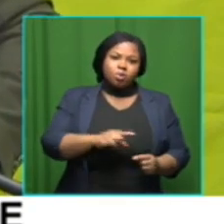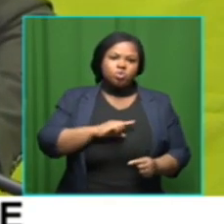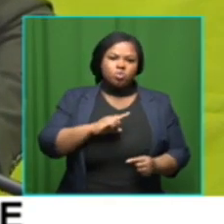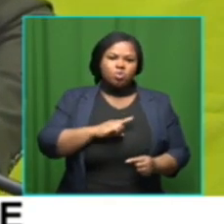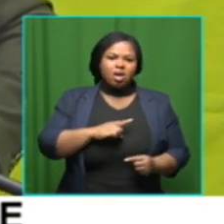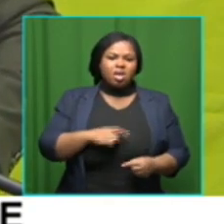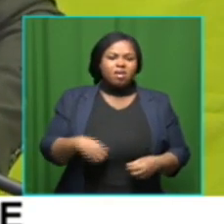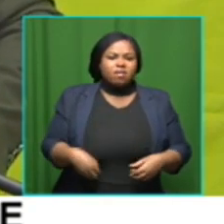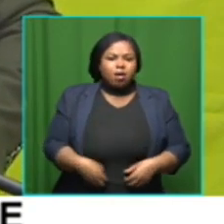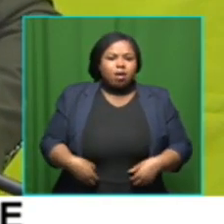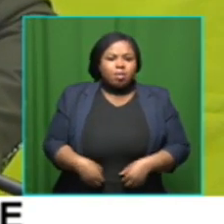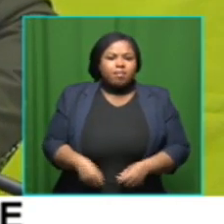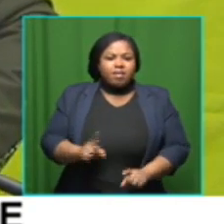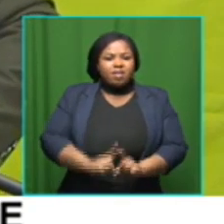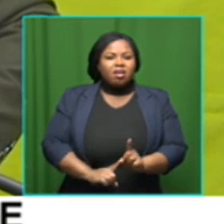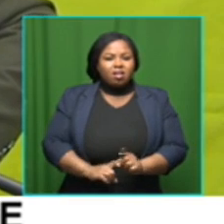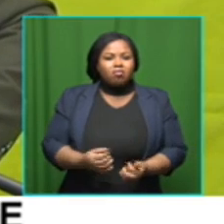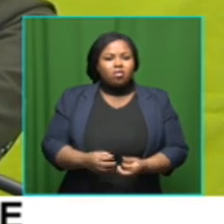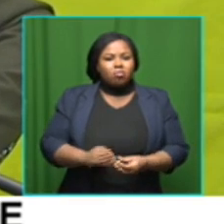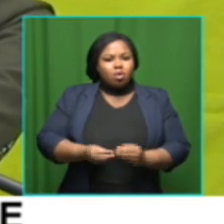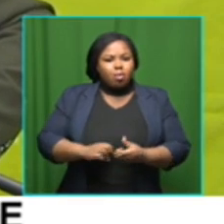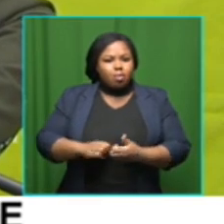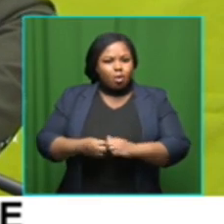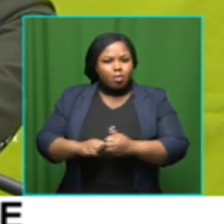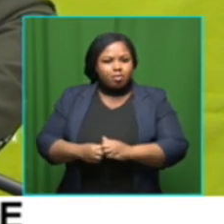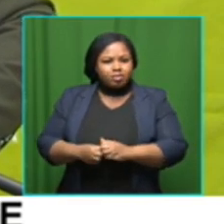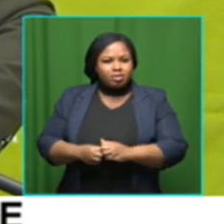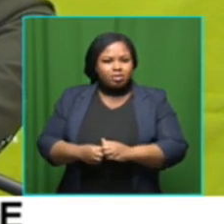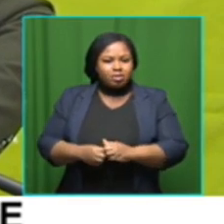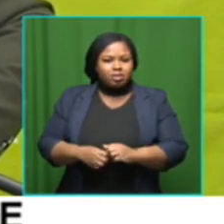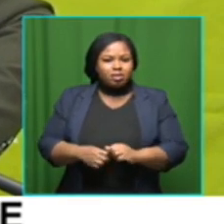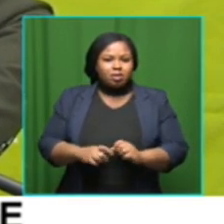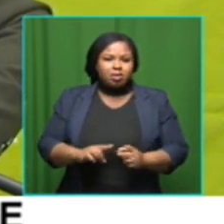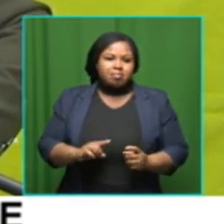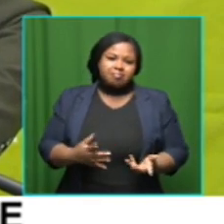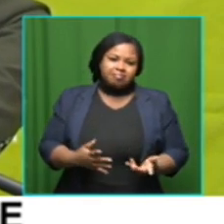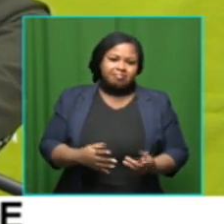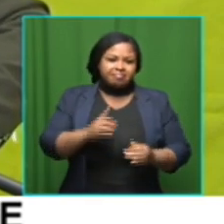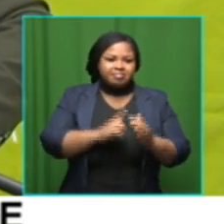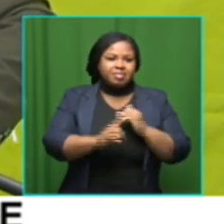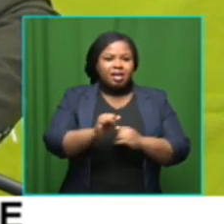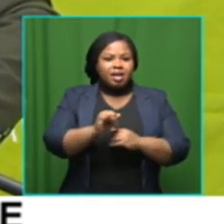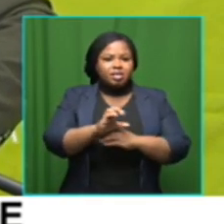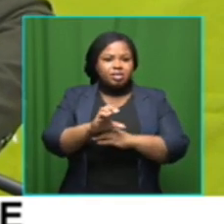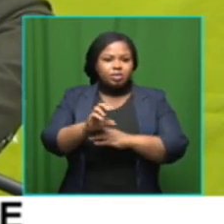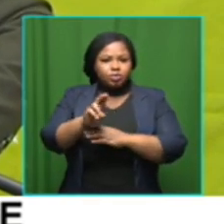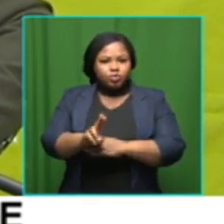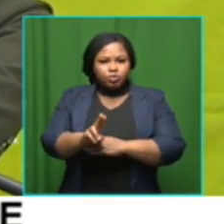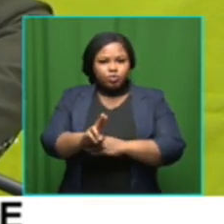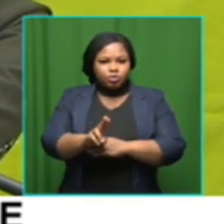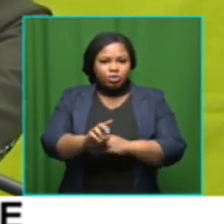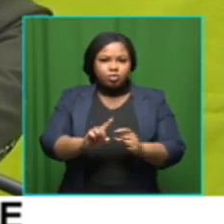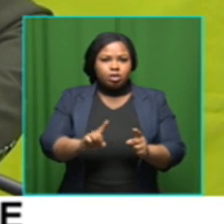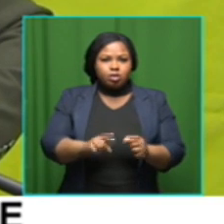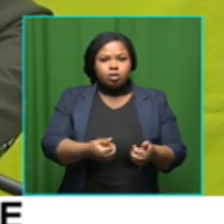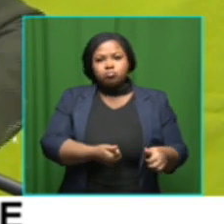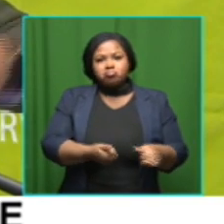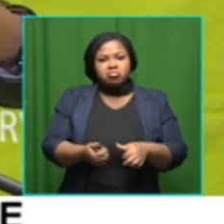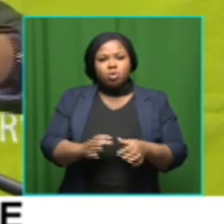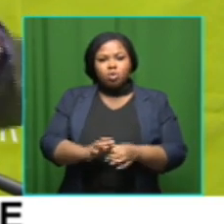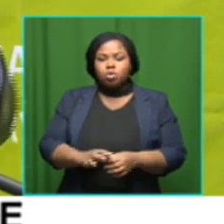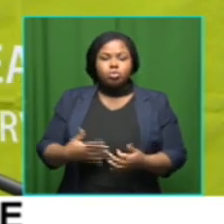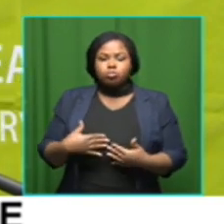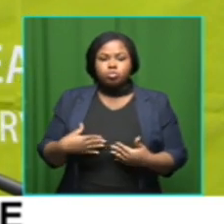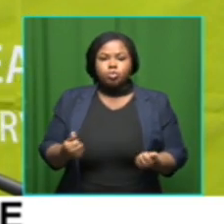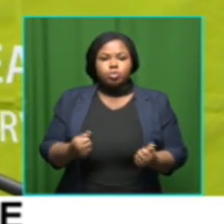failure and had a lot of issues. Went to ICU, came out, and is doing well. So we